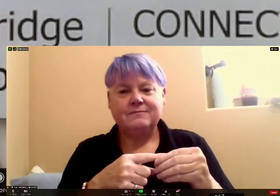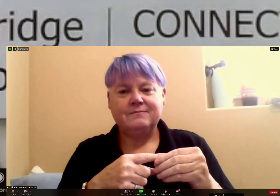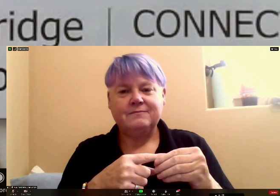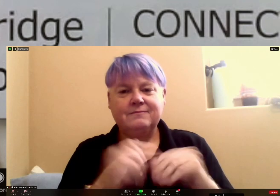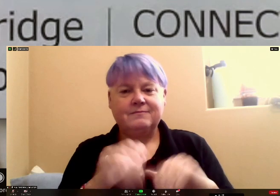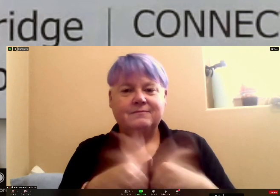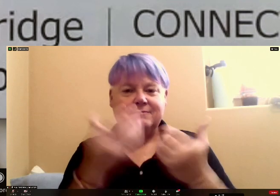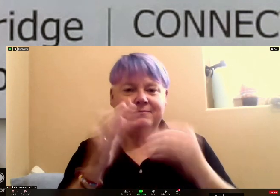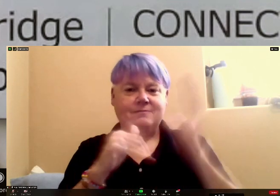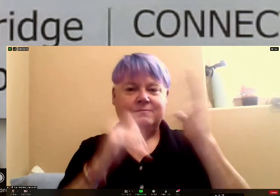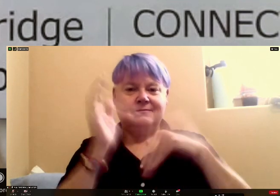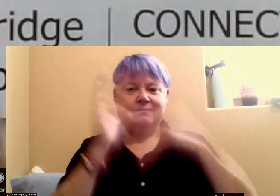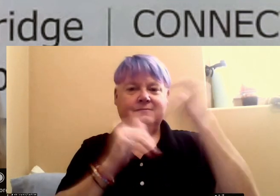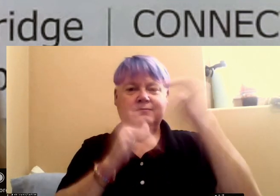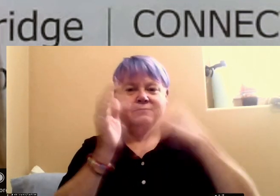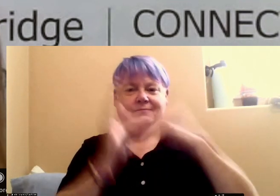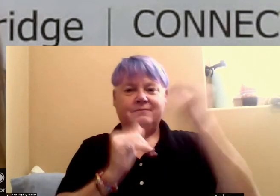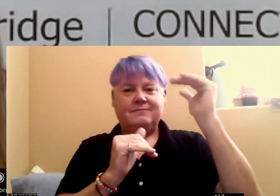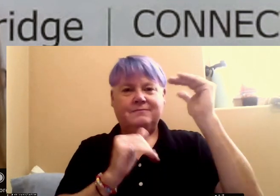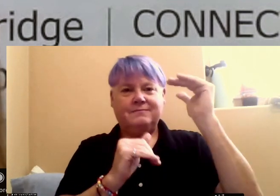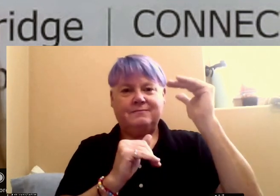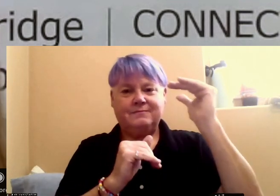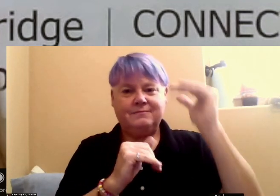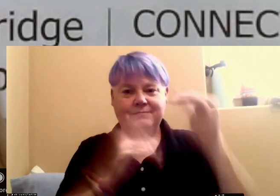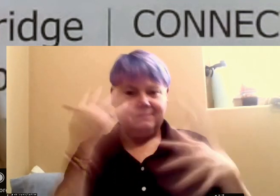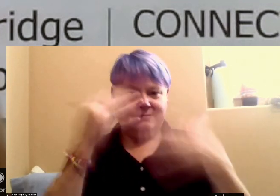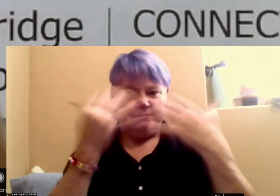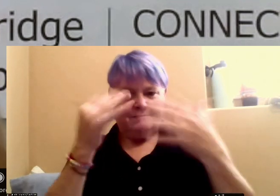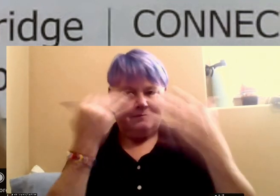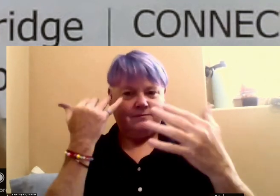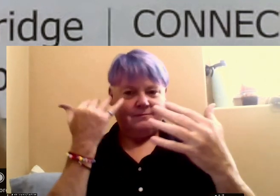build, in particular, a mystery.